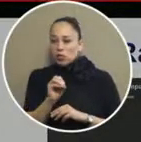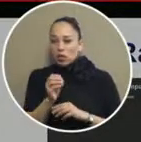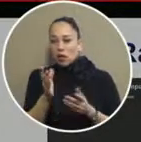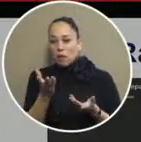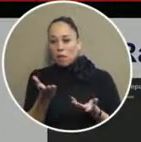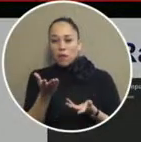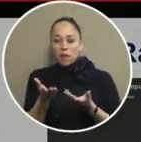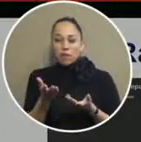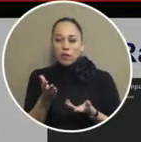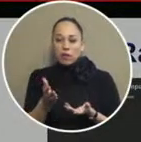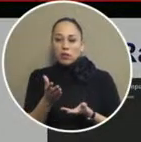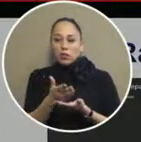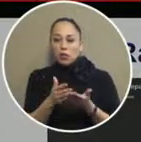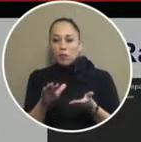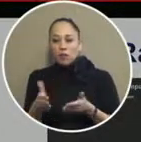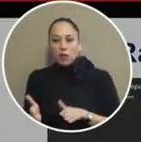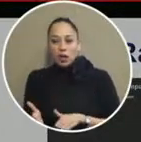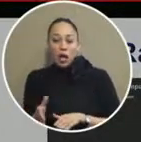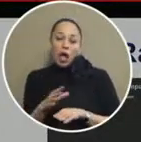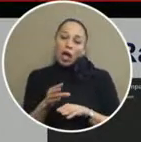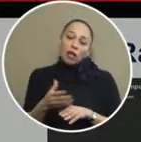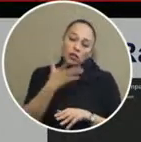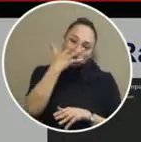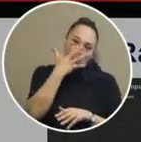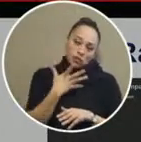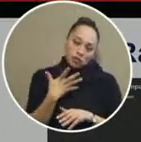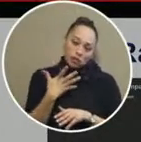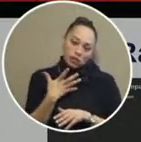have been that. And unfortunately, in